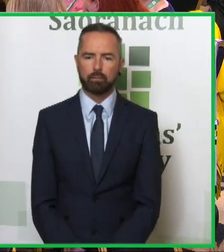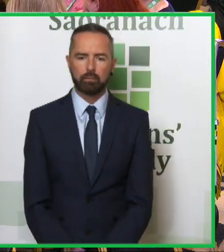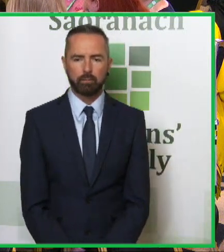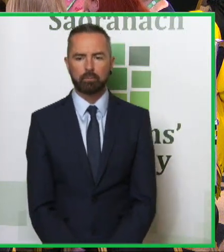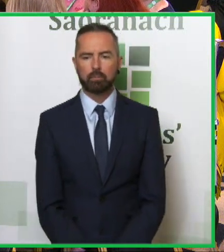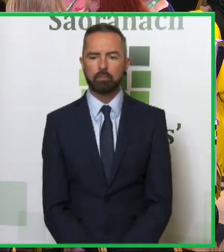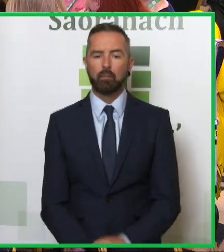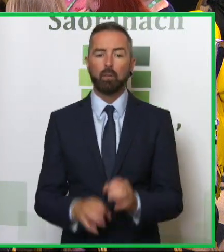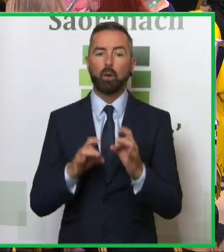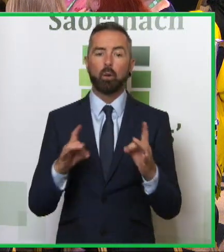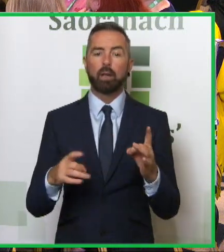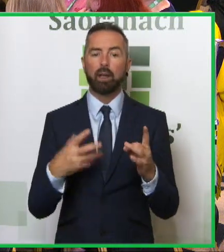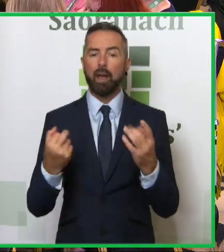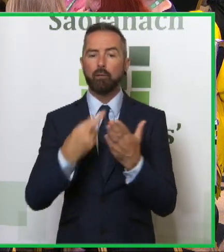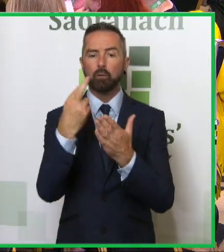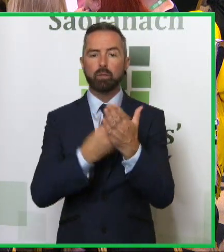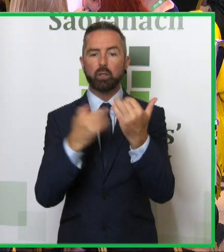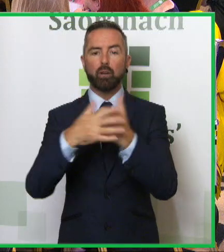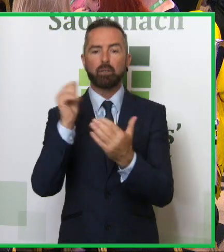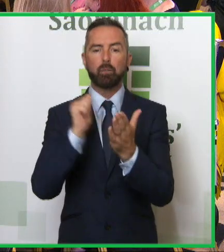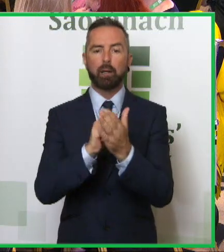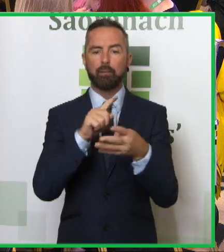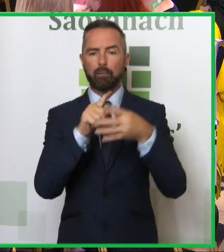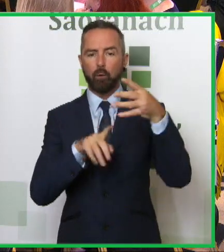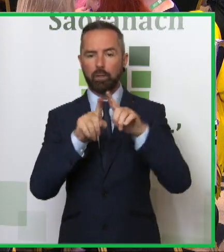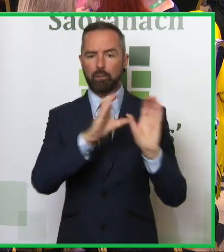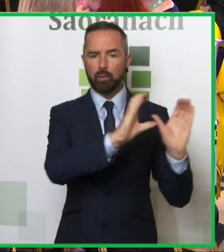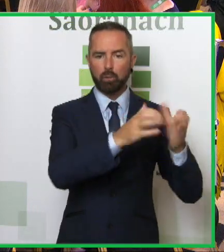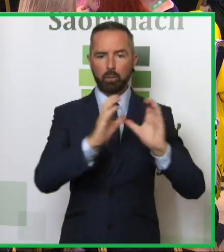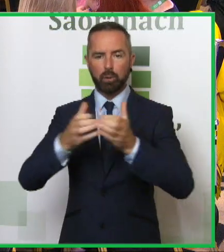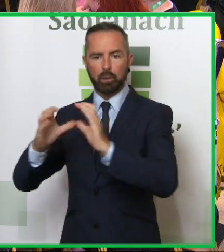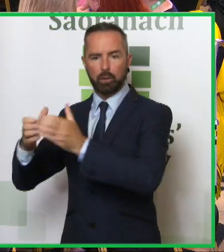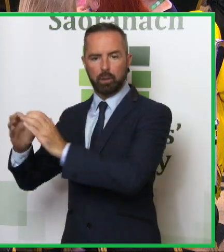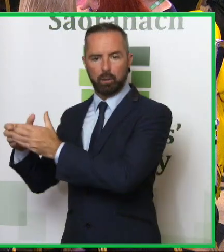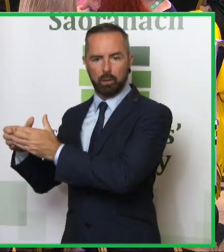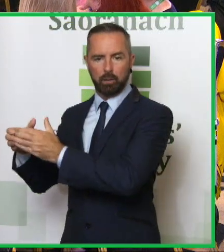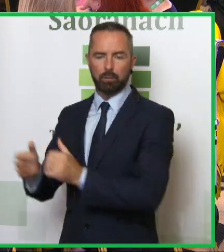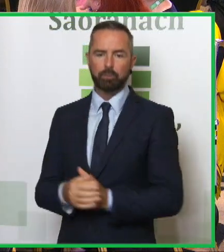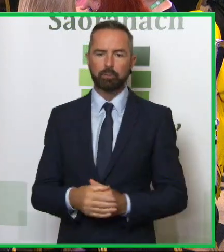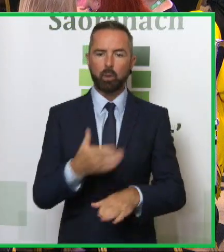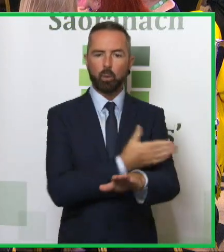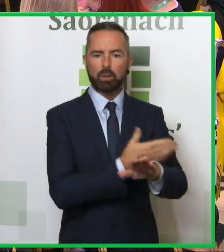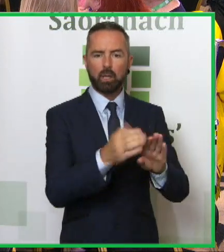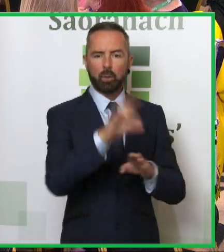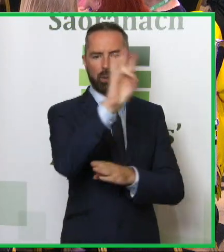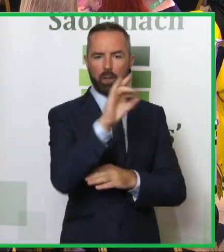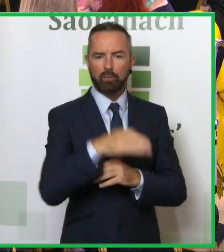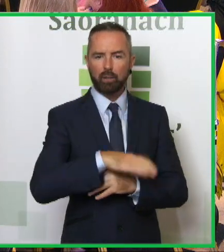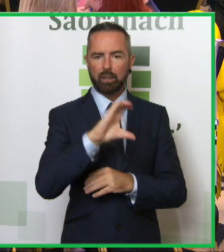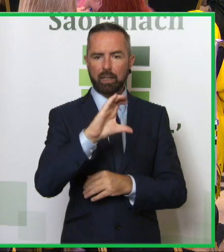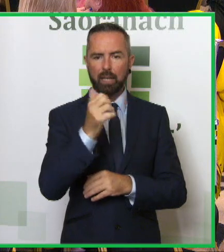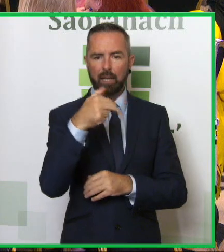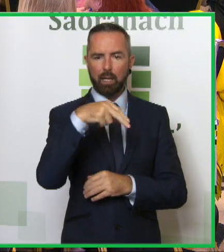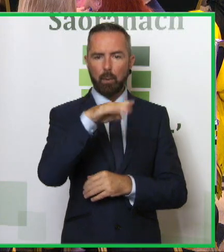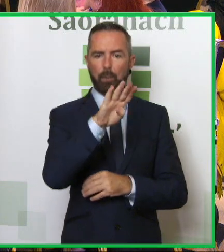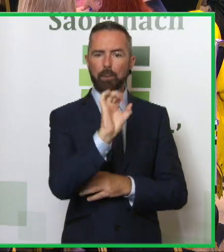Okay, this is the result of the ballot we took for the 4 different groups, and we're going to start with the question for cannabis, the